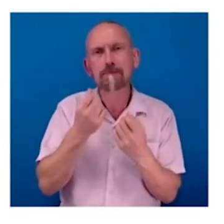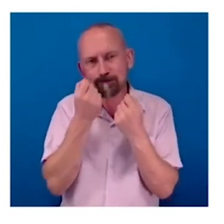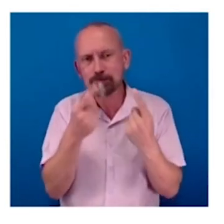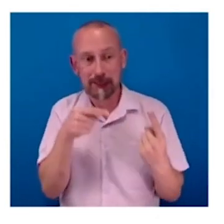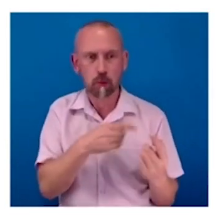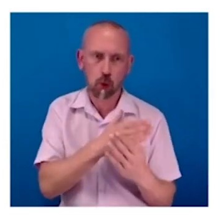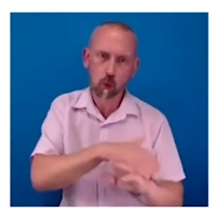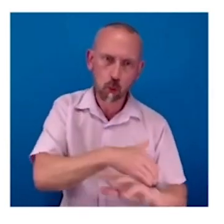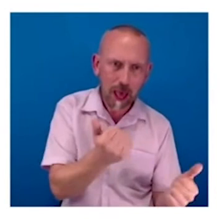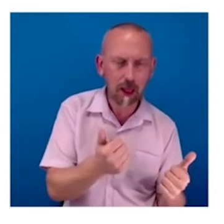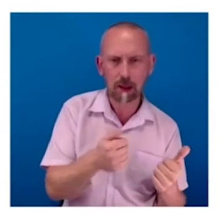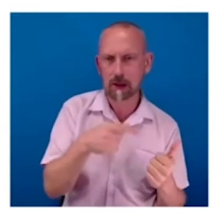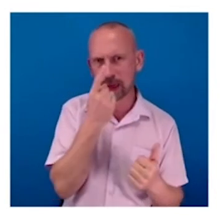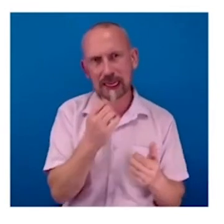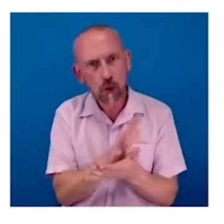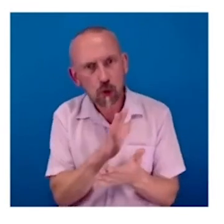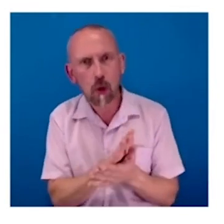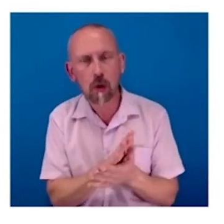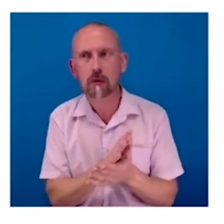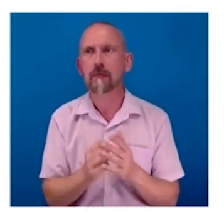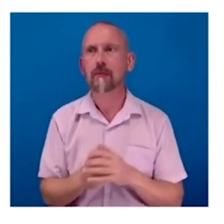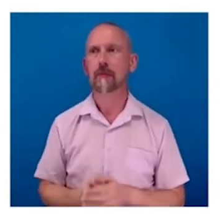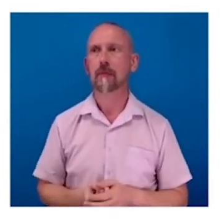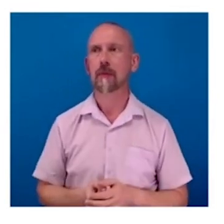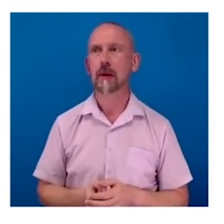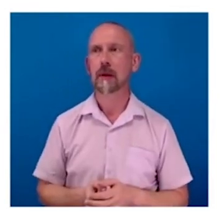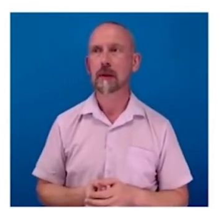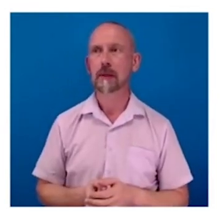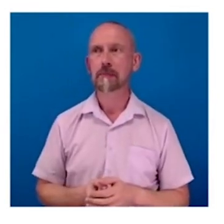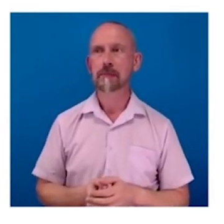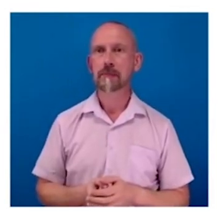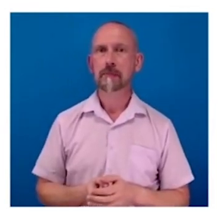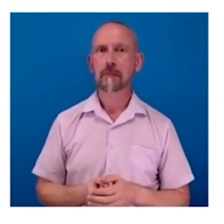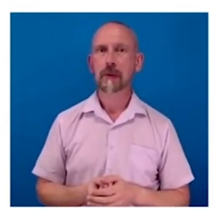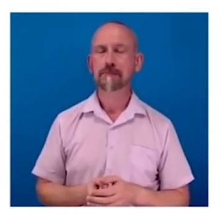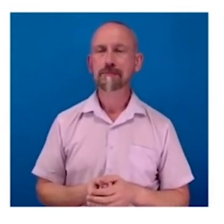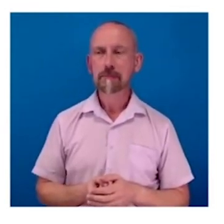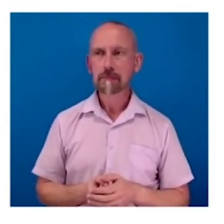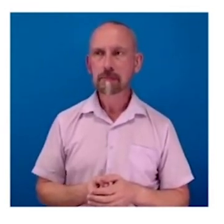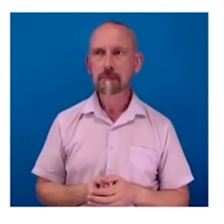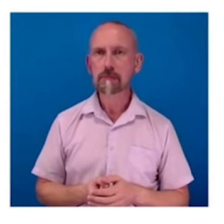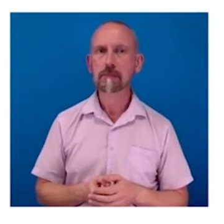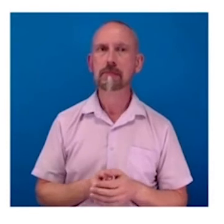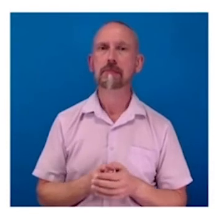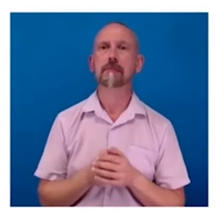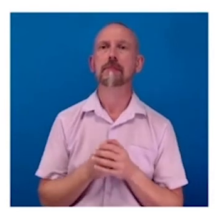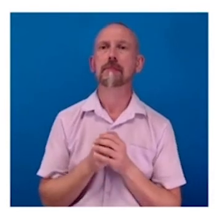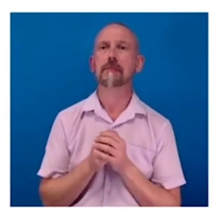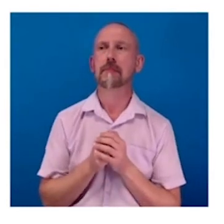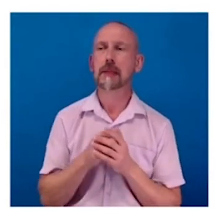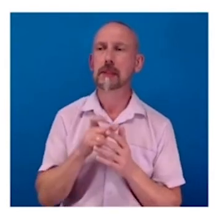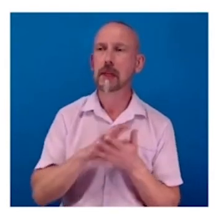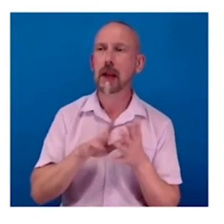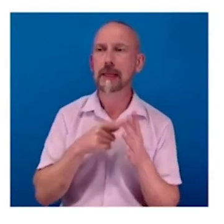of the sessions I would like to include the individual network champs to come along as well. So the scale of